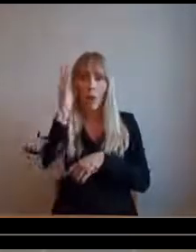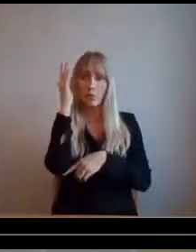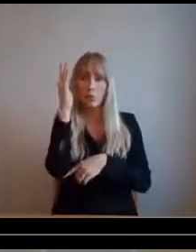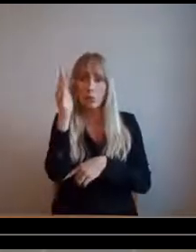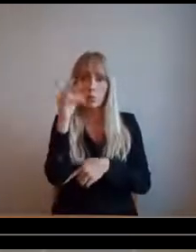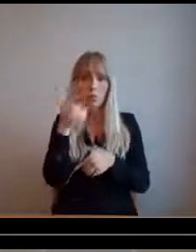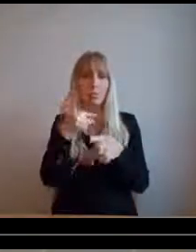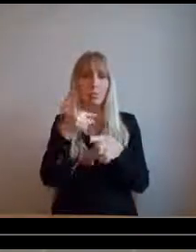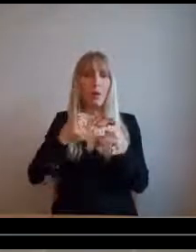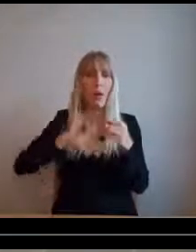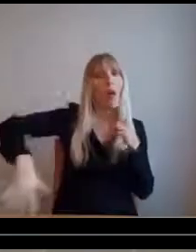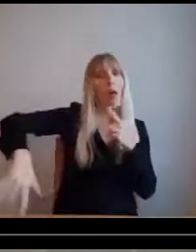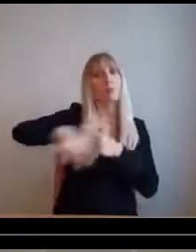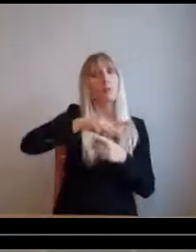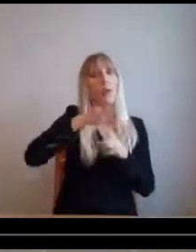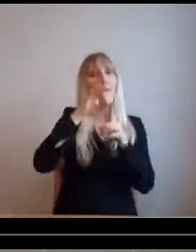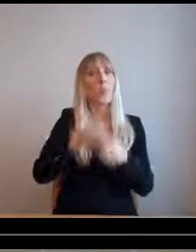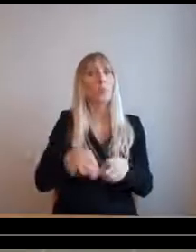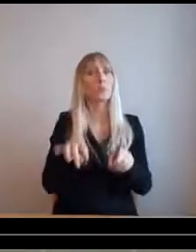proposals.